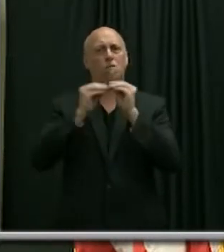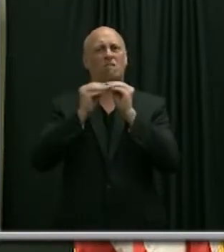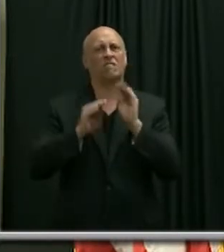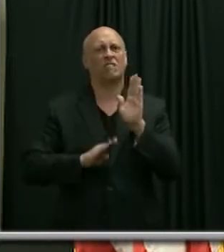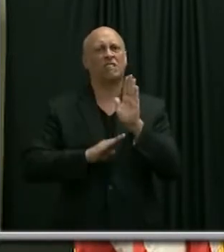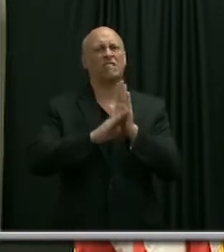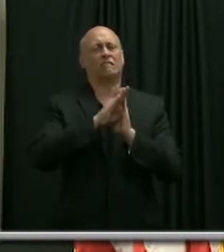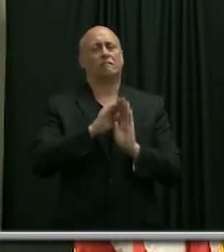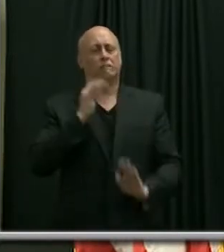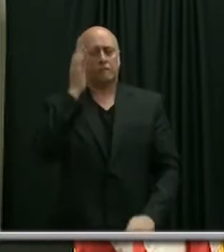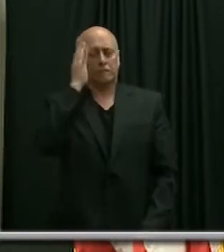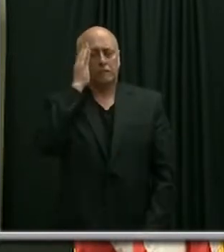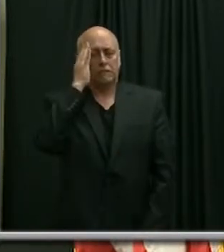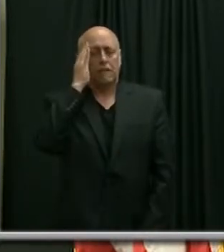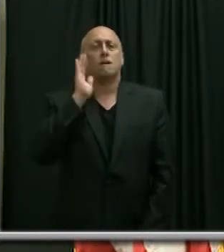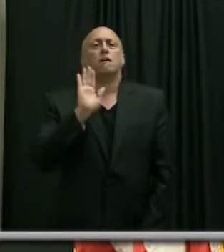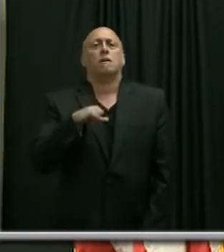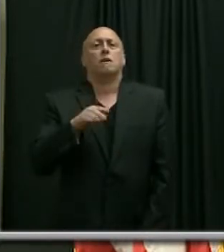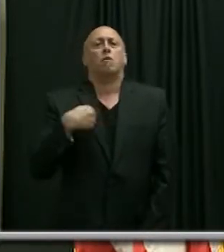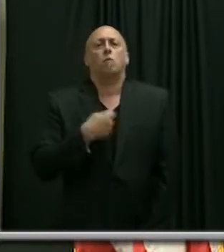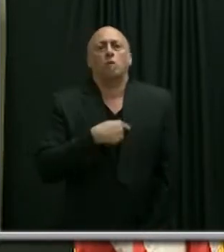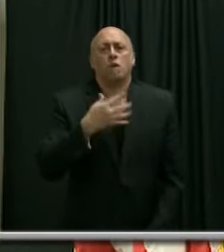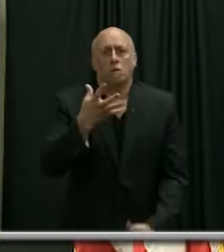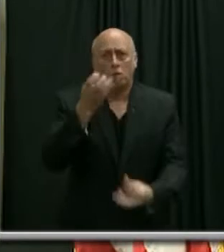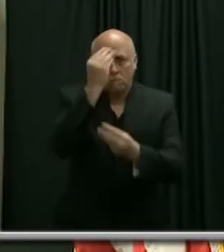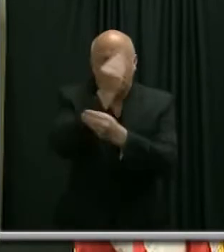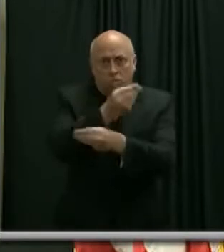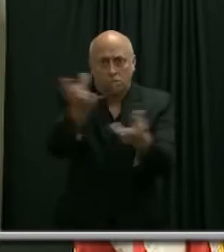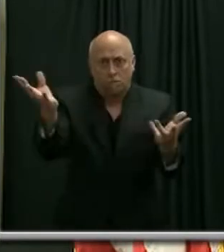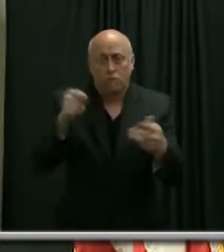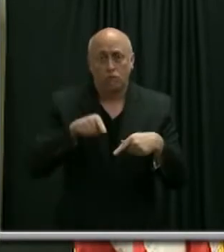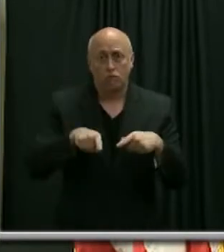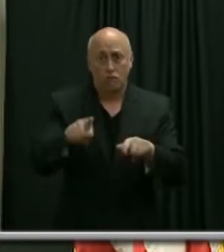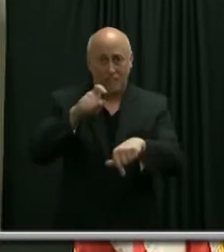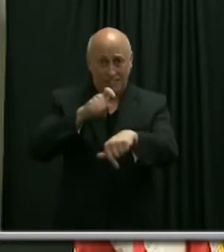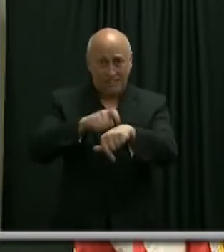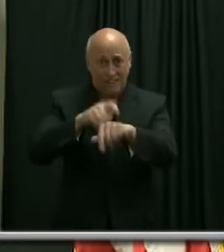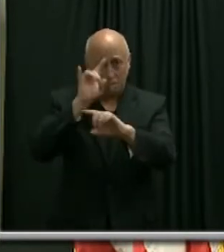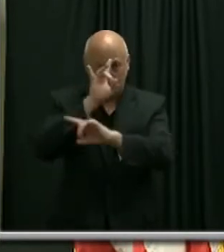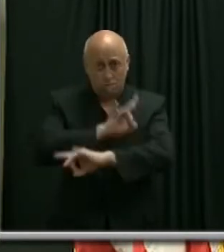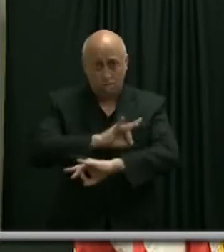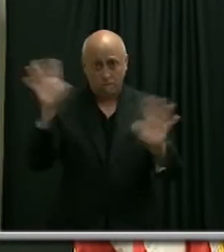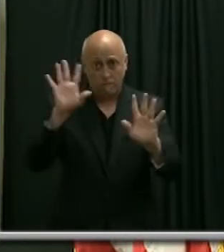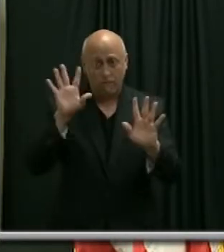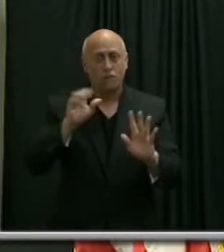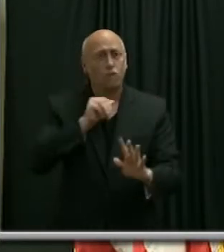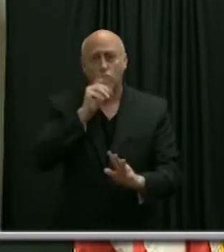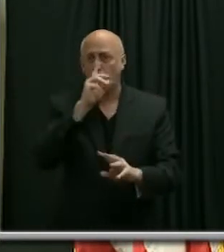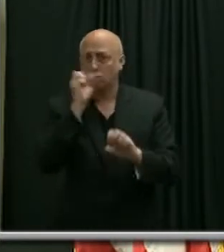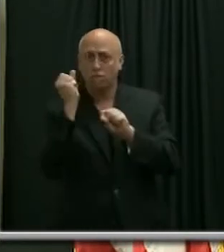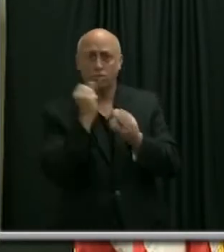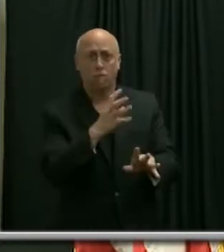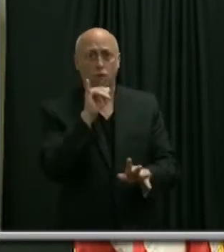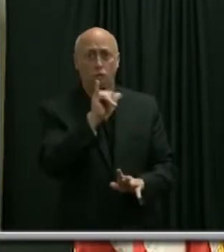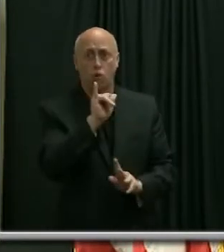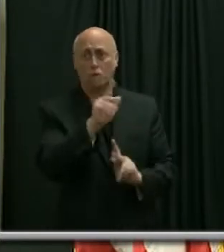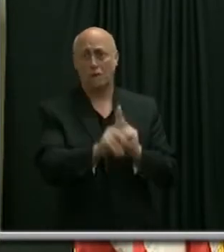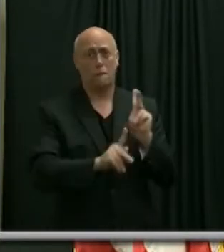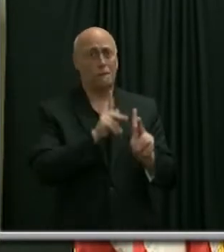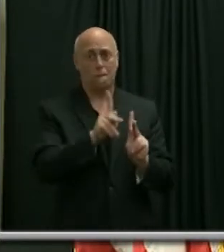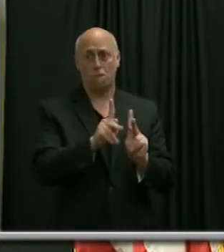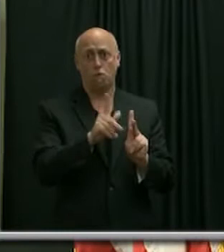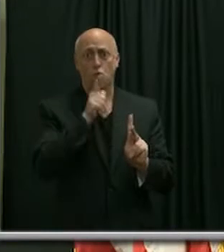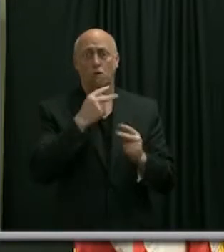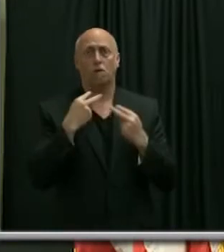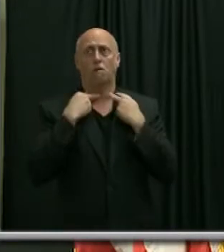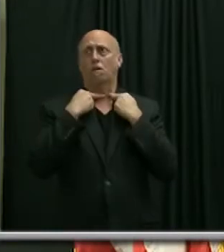possible to make sure that during these times of crisis, that these victims are not forgotten. As